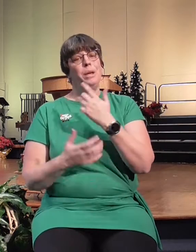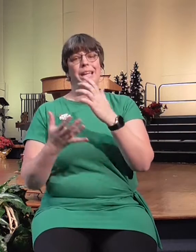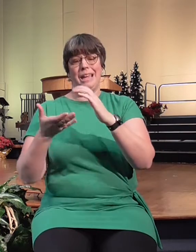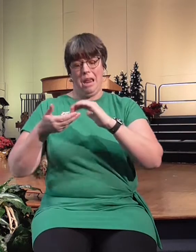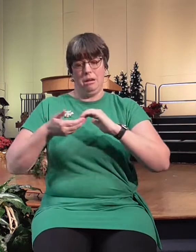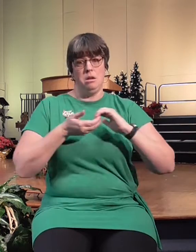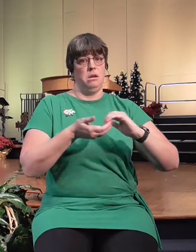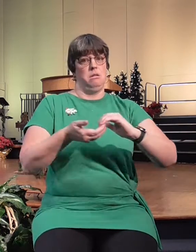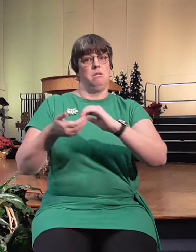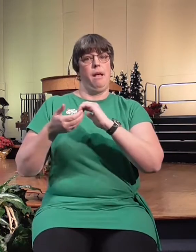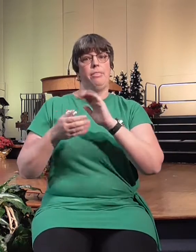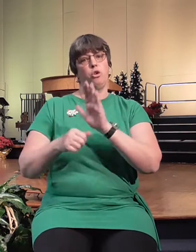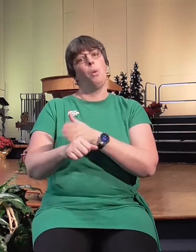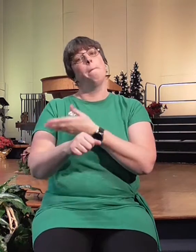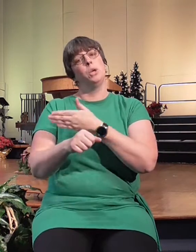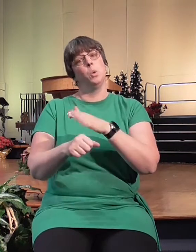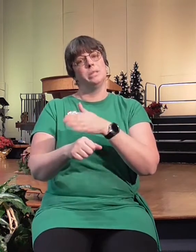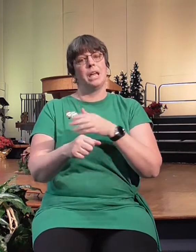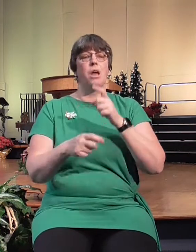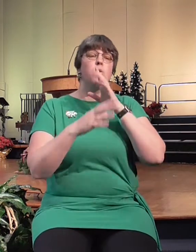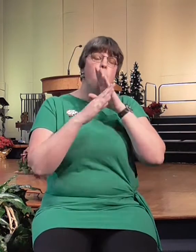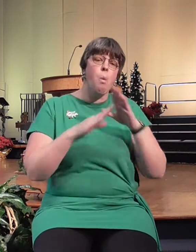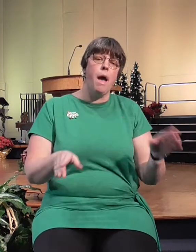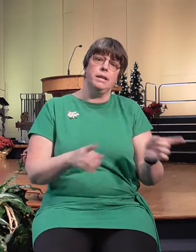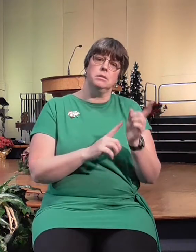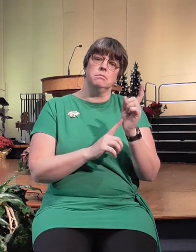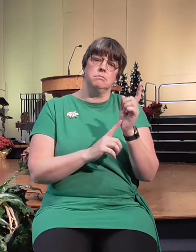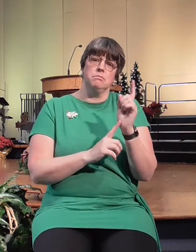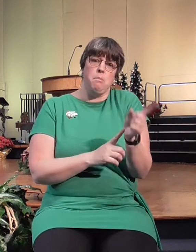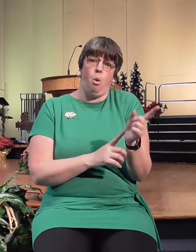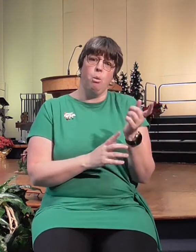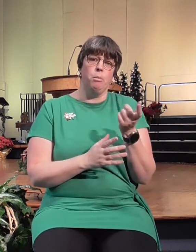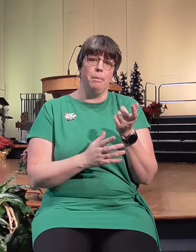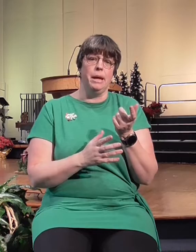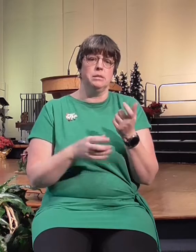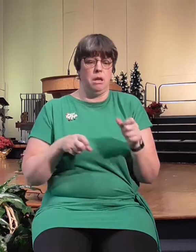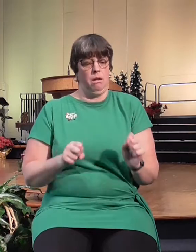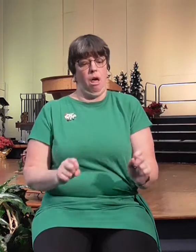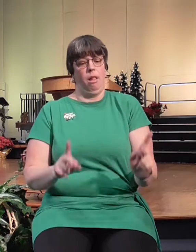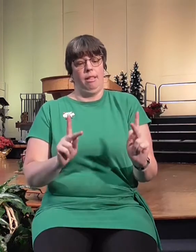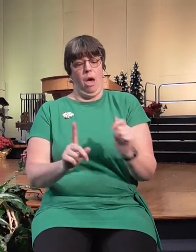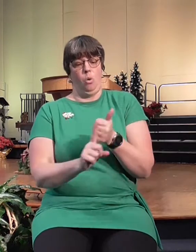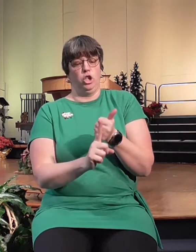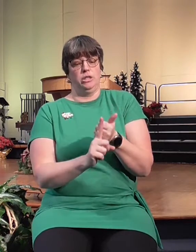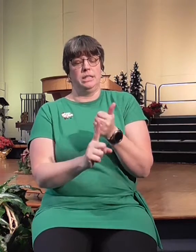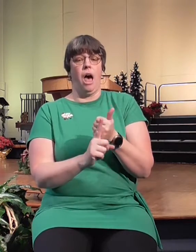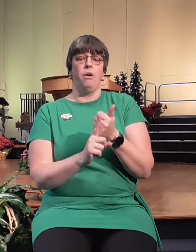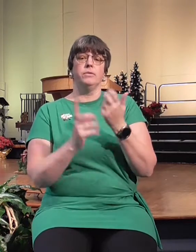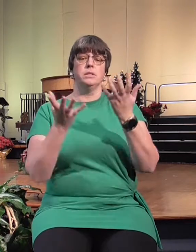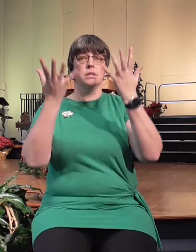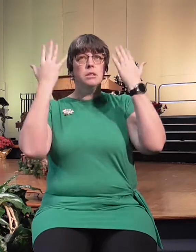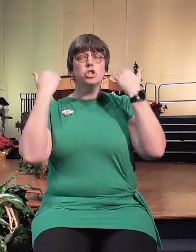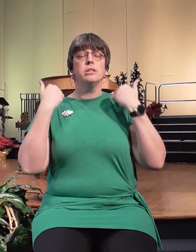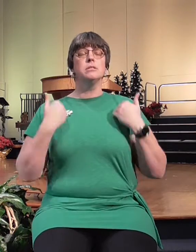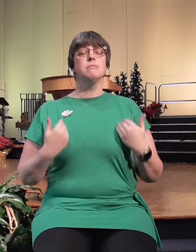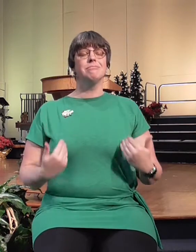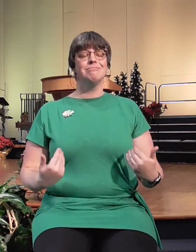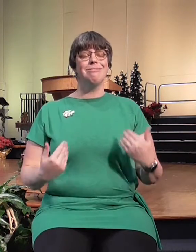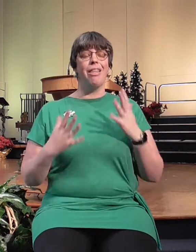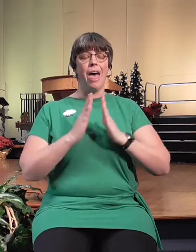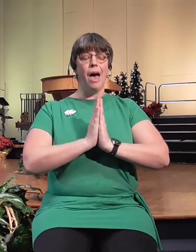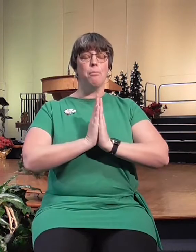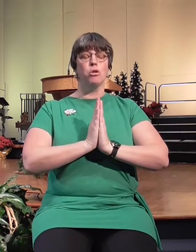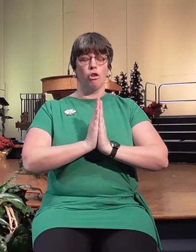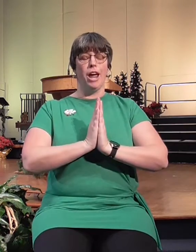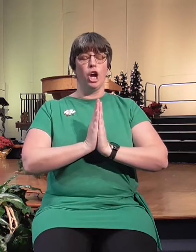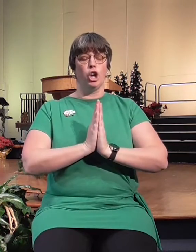music, enjoy the quiet moments of silence that we spend together, and then allow yourself to be bathed by the beautiful prayer that Reverend Jackie